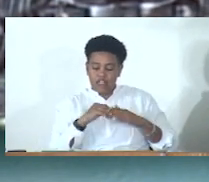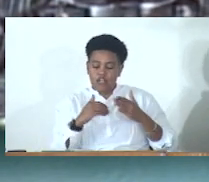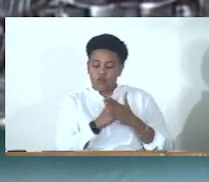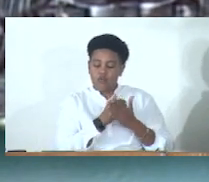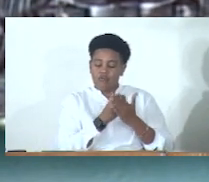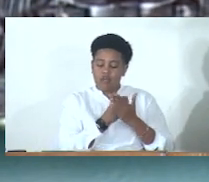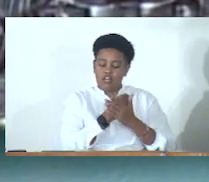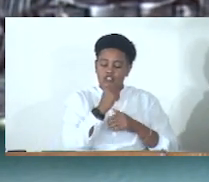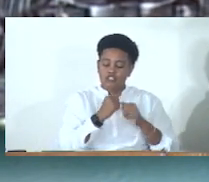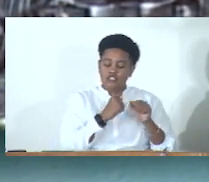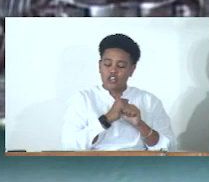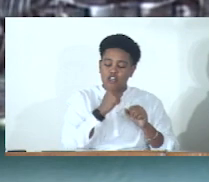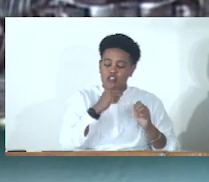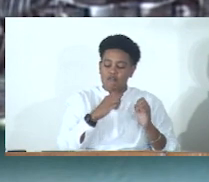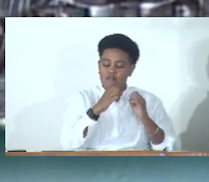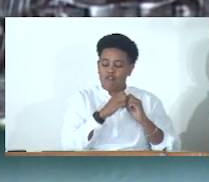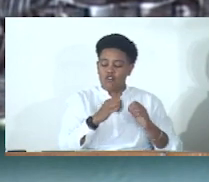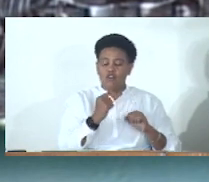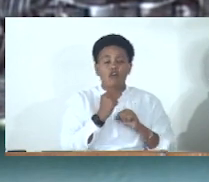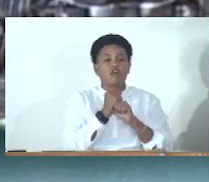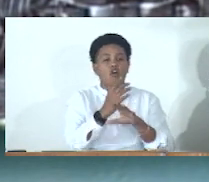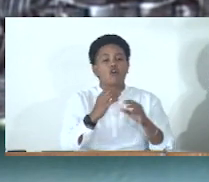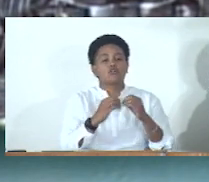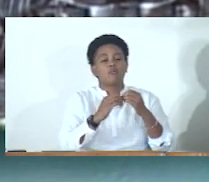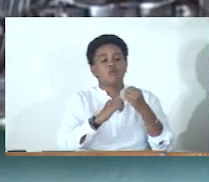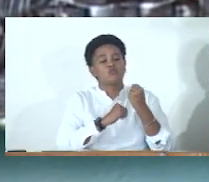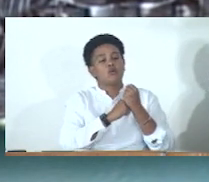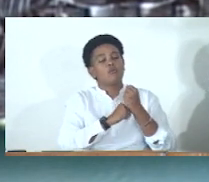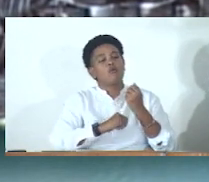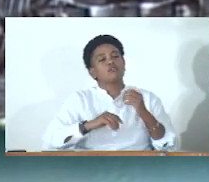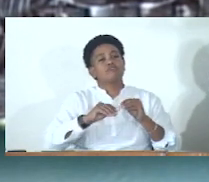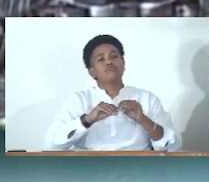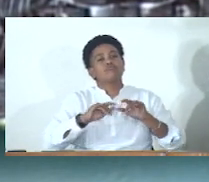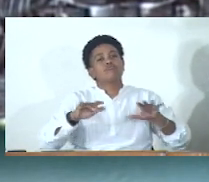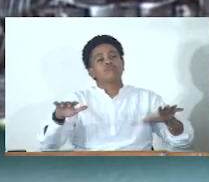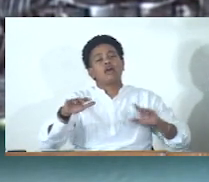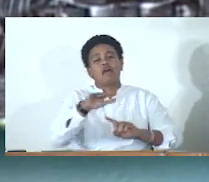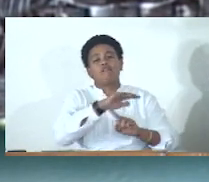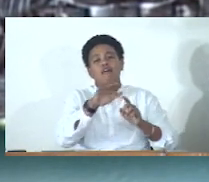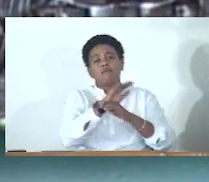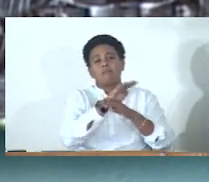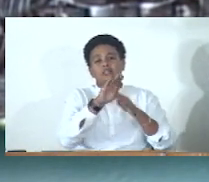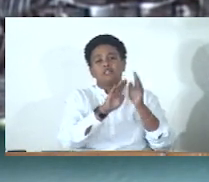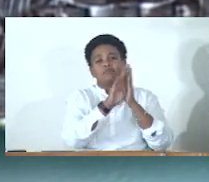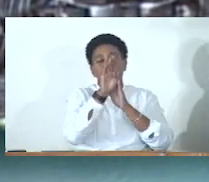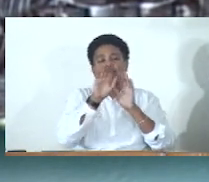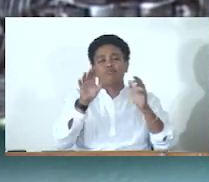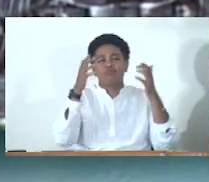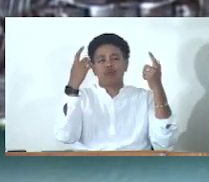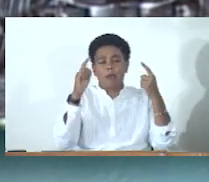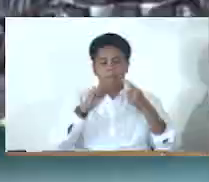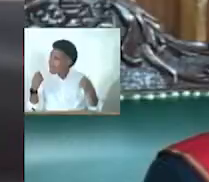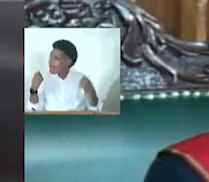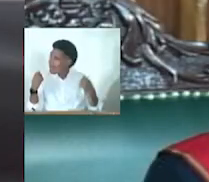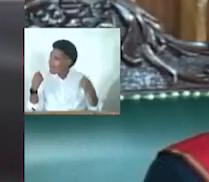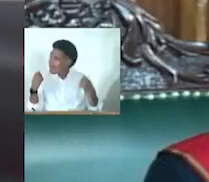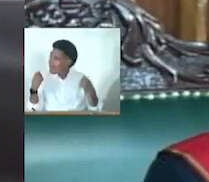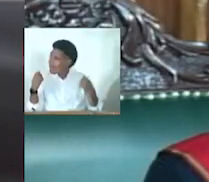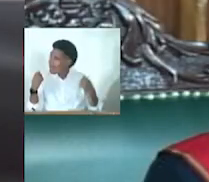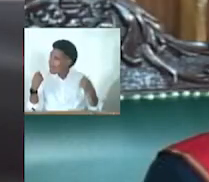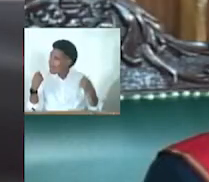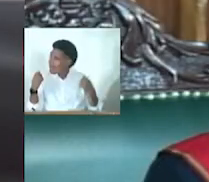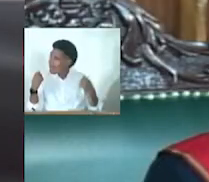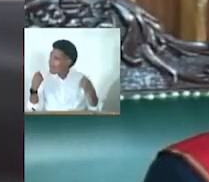fiscal year to further create a supportive environment for business and investments. This